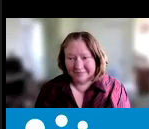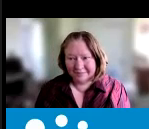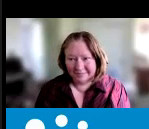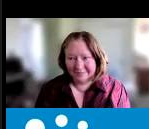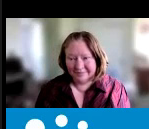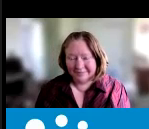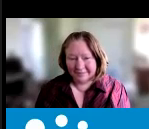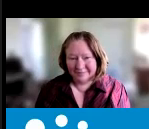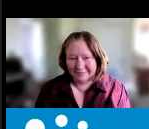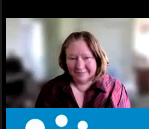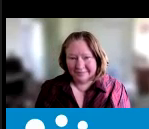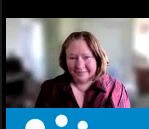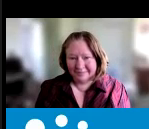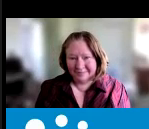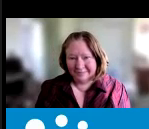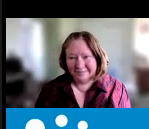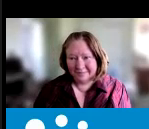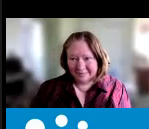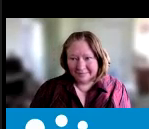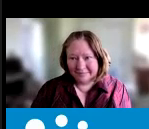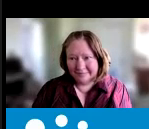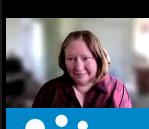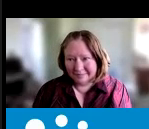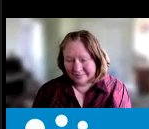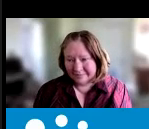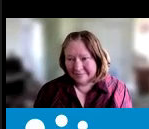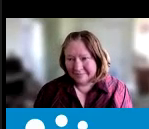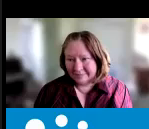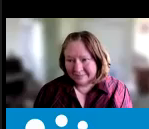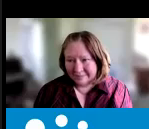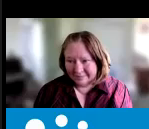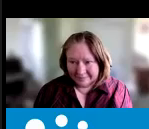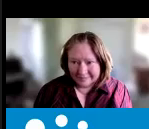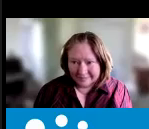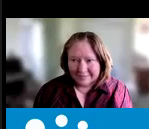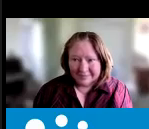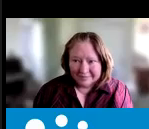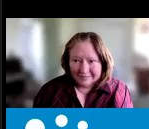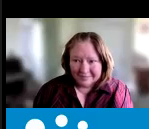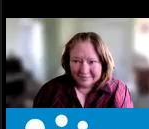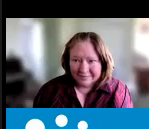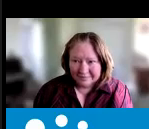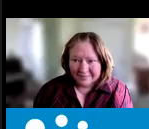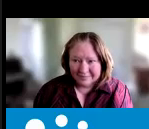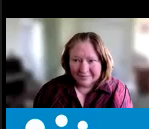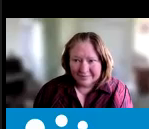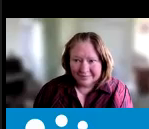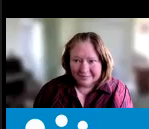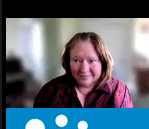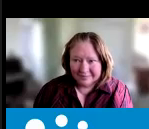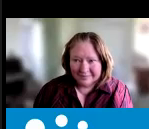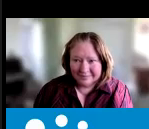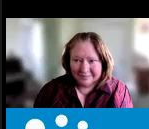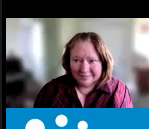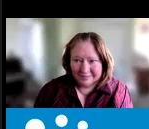right, that received community schools funding from the last iteration of grants. And CD has a list of those. I think it's probably like 10, probably